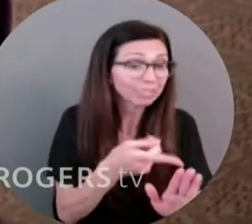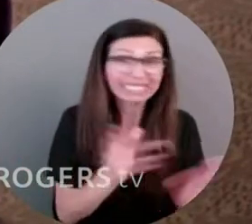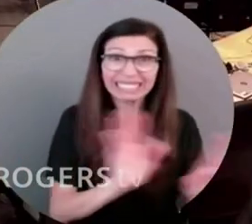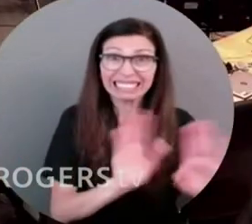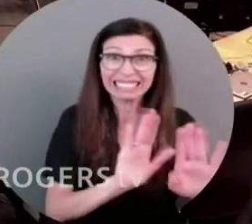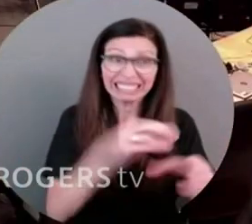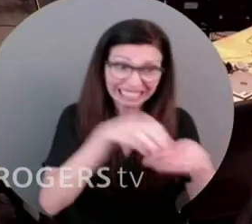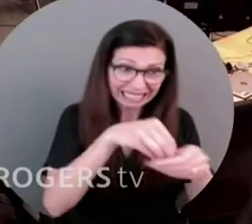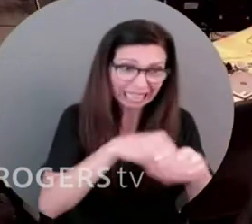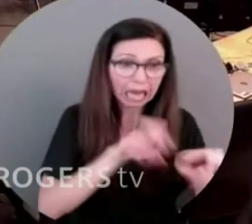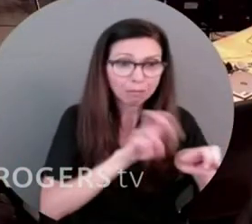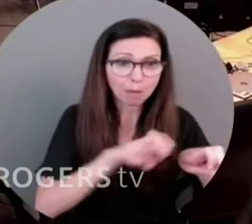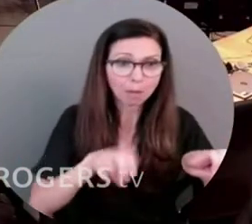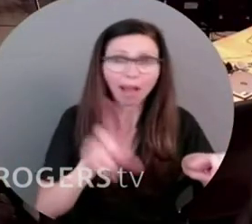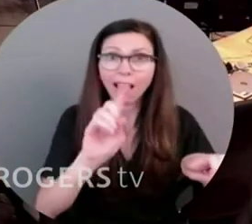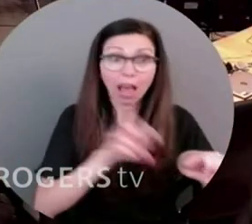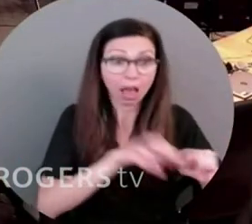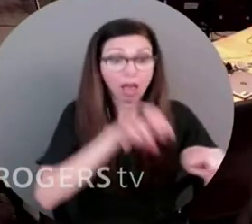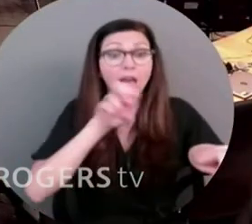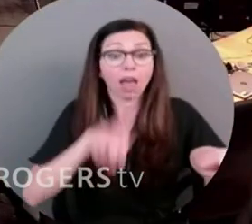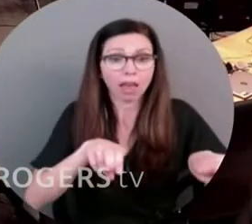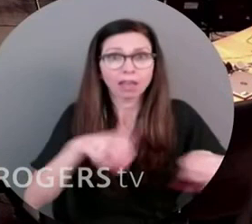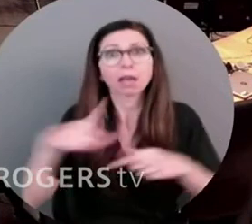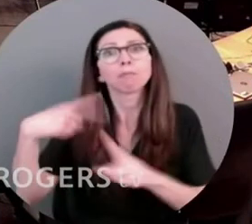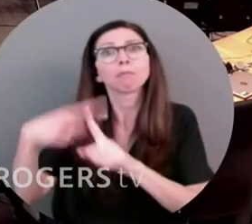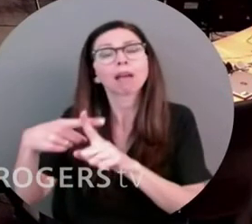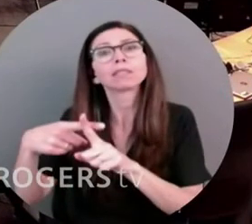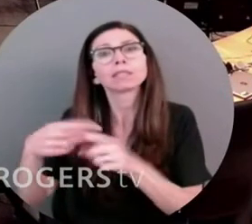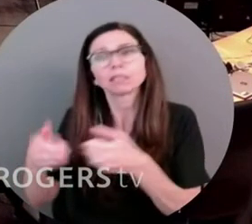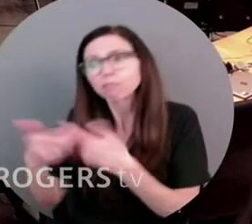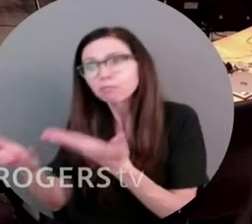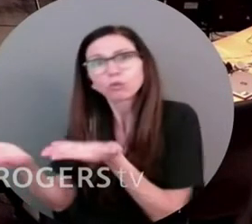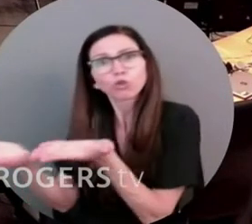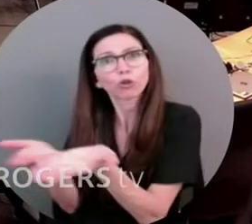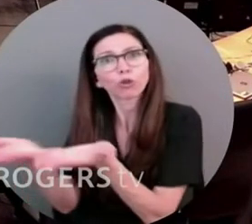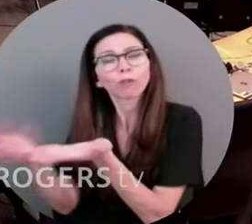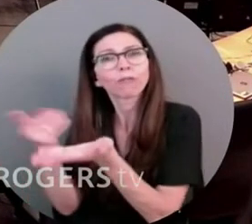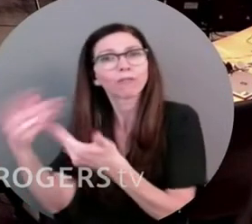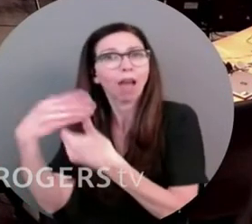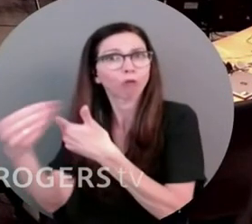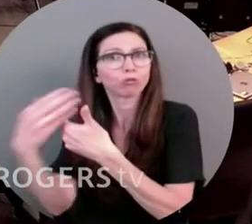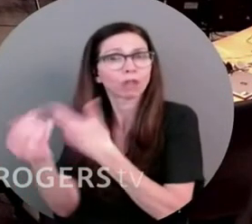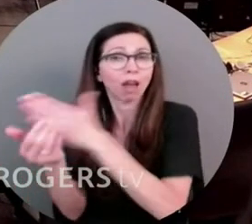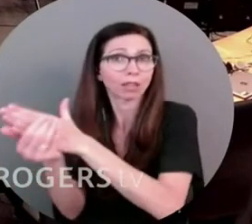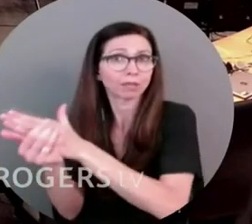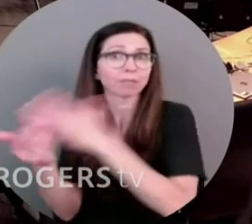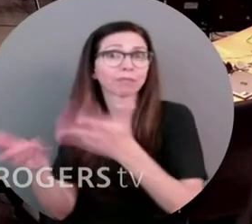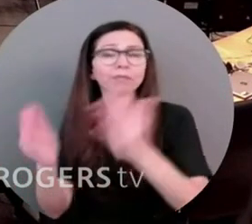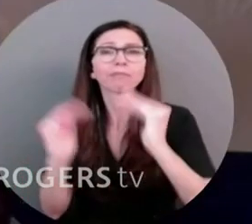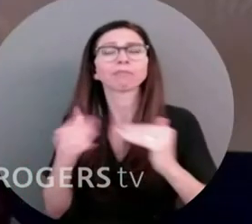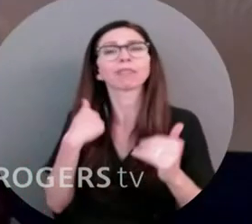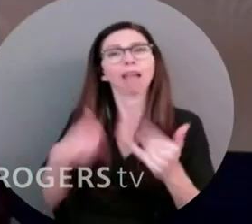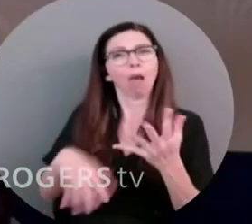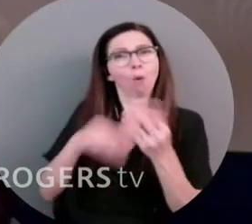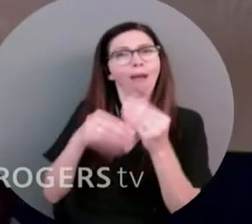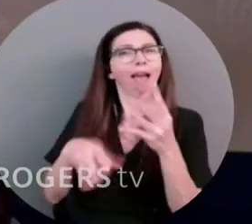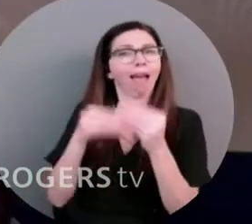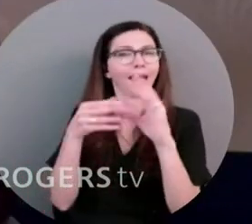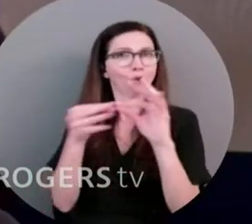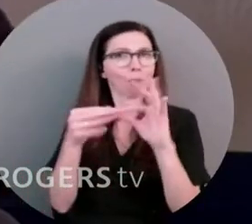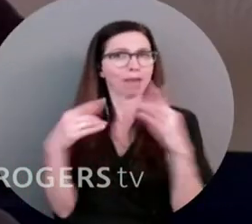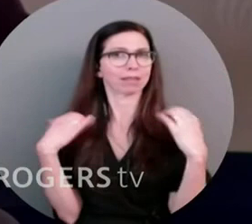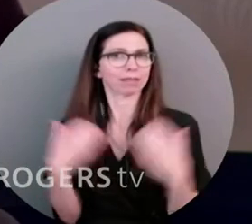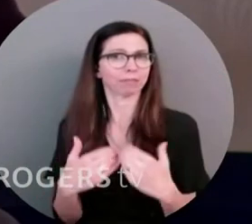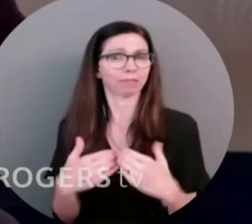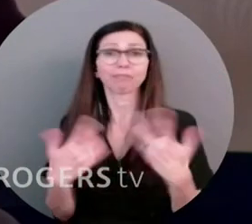Steve, on the issue of the types of streets, I gave two examples, Joanne, the Ministry of Coffee and the works on Wellington